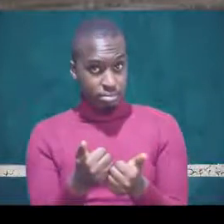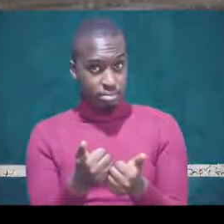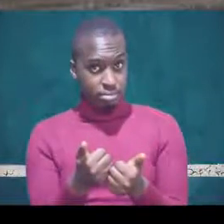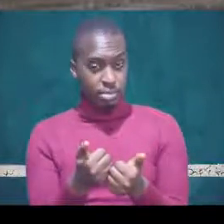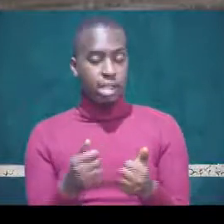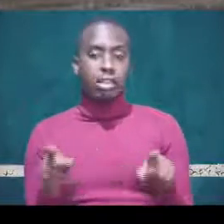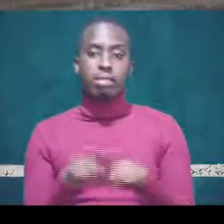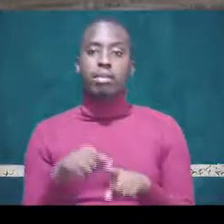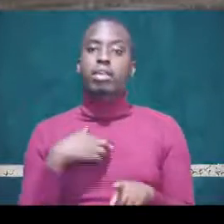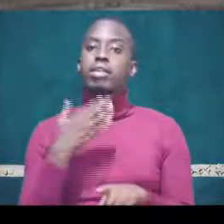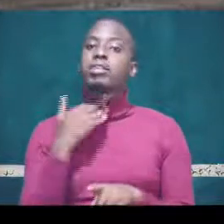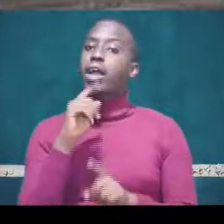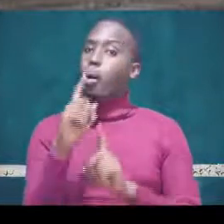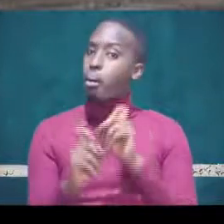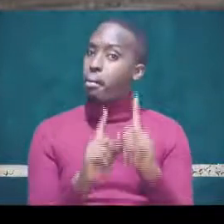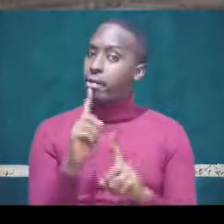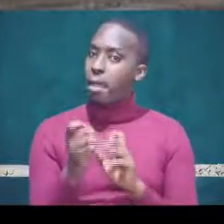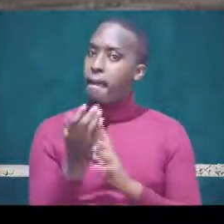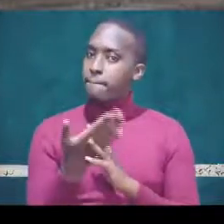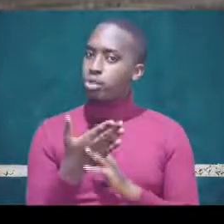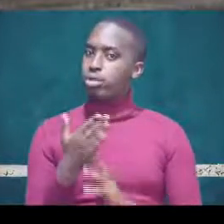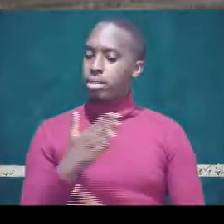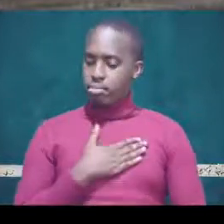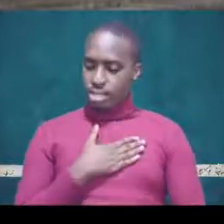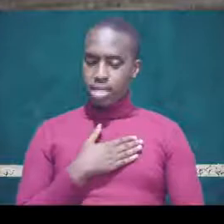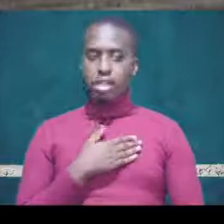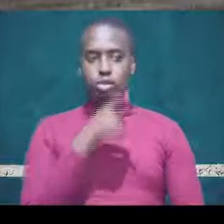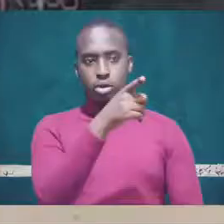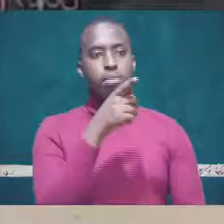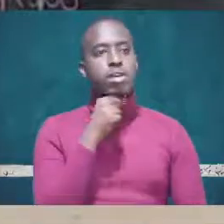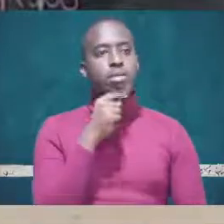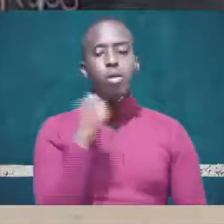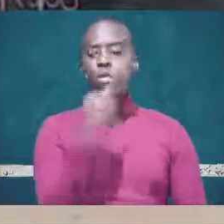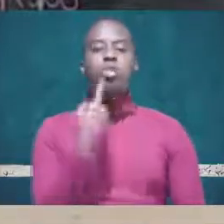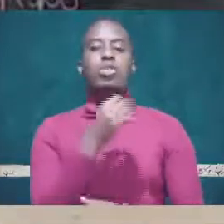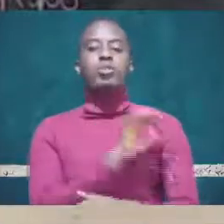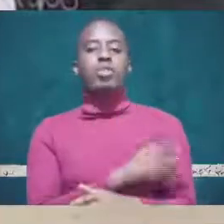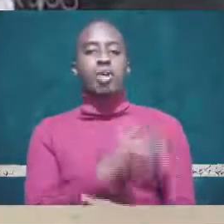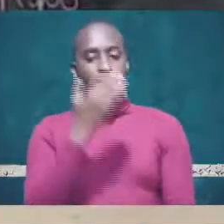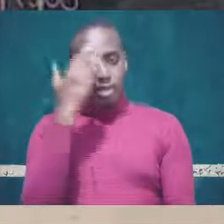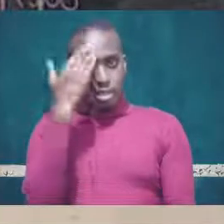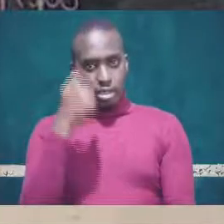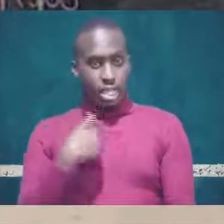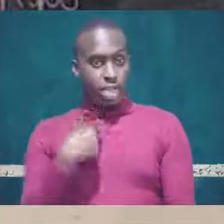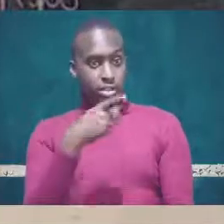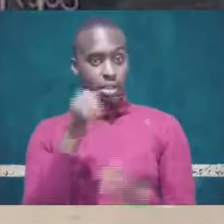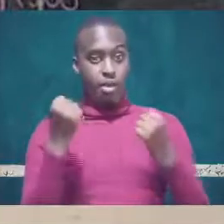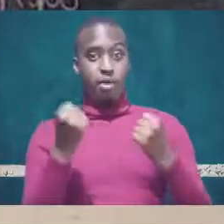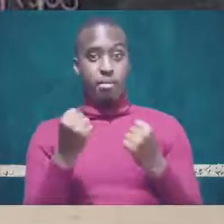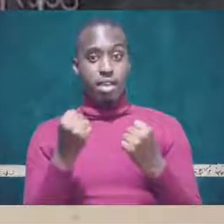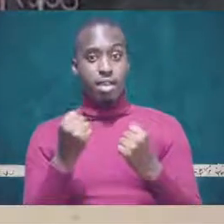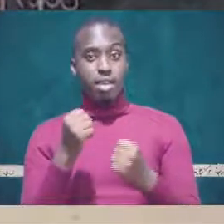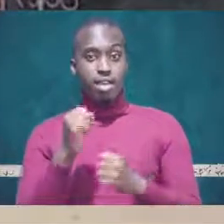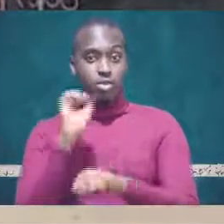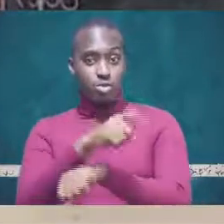I just didn't want to ask you, between me, I and that man, who is stronger? Because all of you know the answer. Me, I'm stronger than that man. Am I